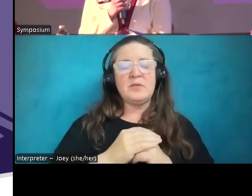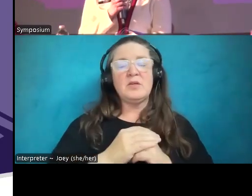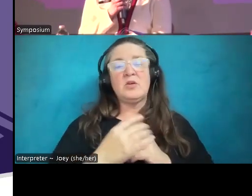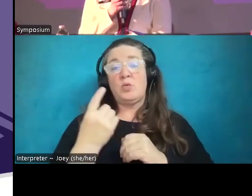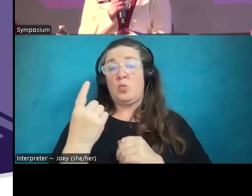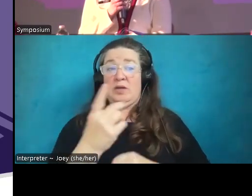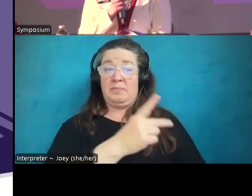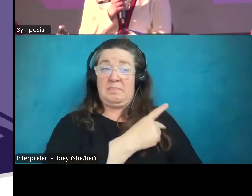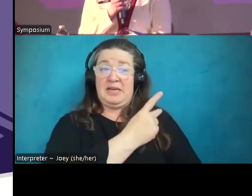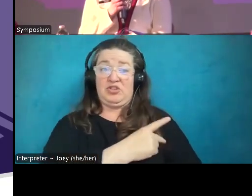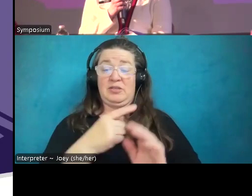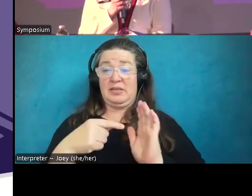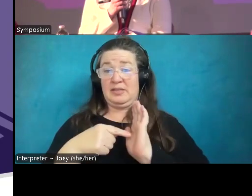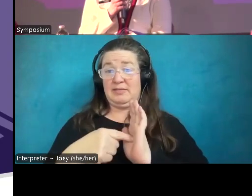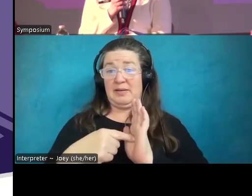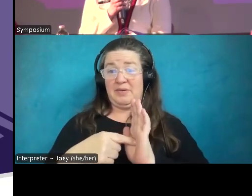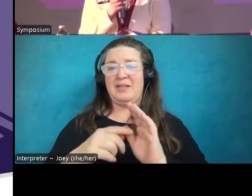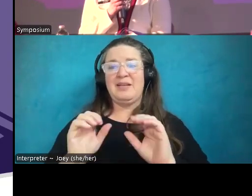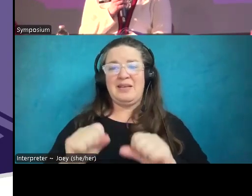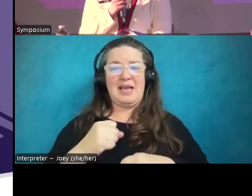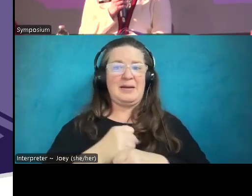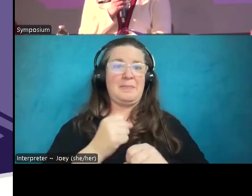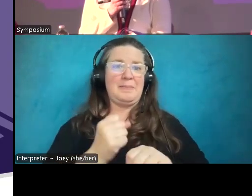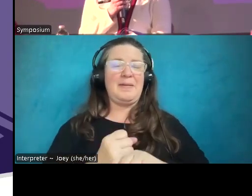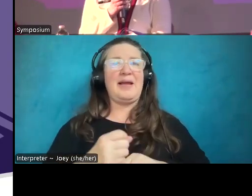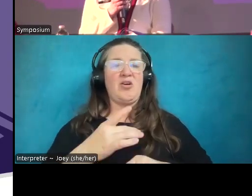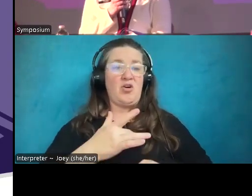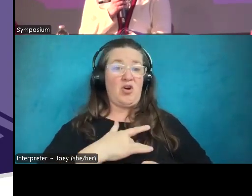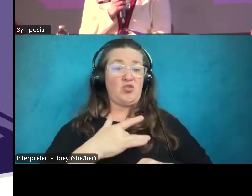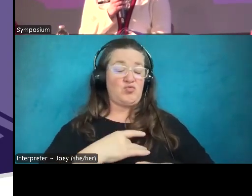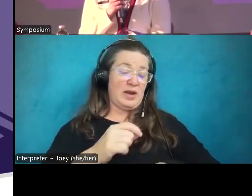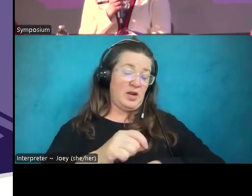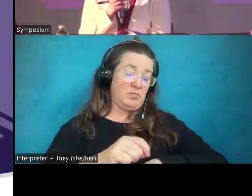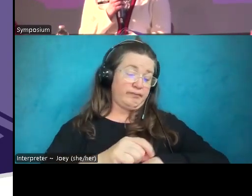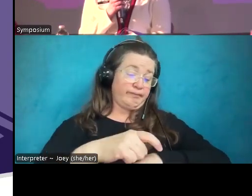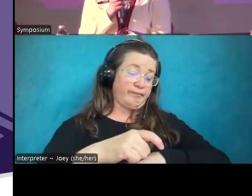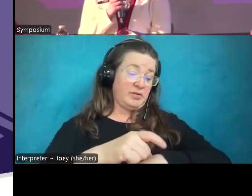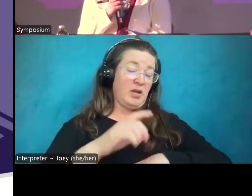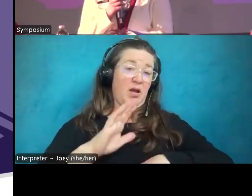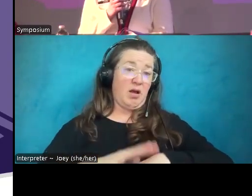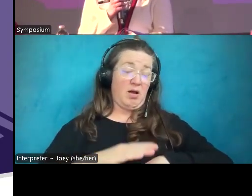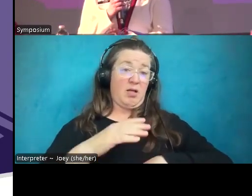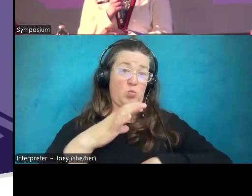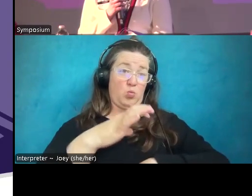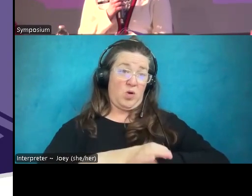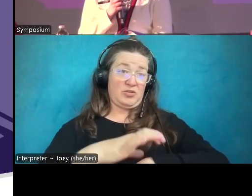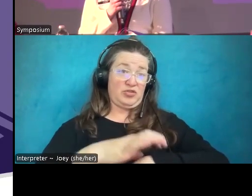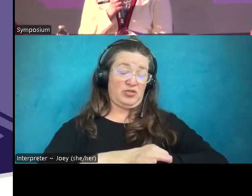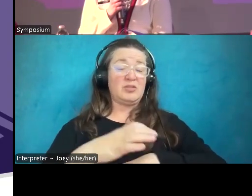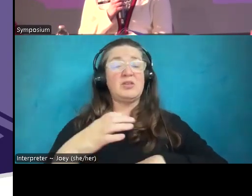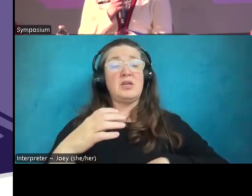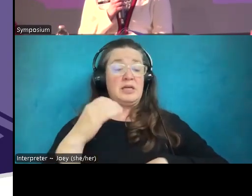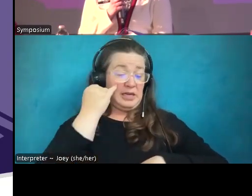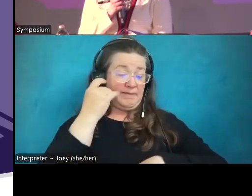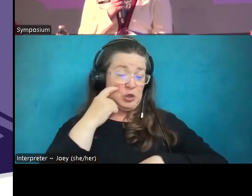who makes their heart rate really big on their watch, and then that allows them, when they are exercising, to take a step back, take a rest